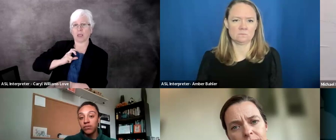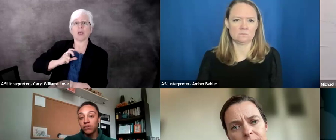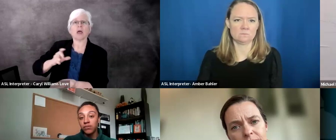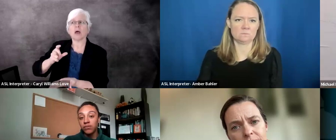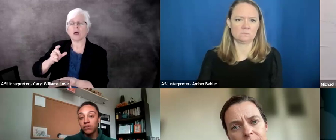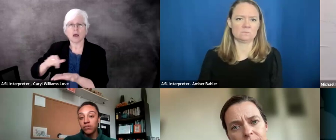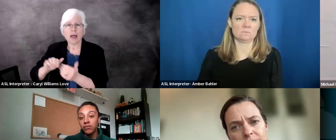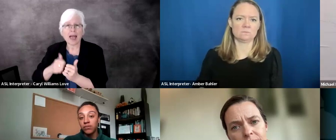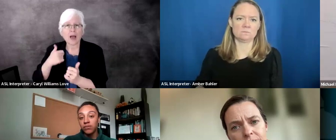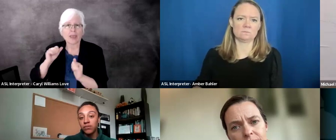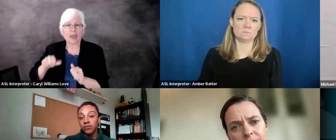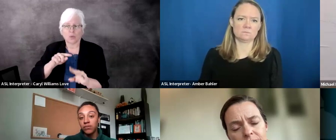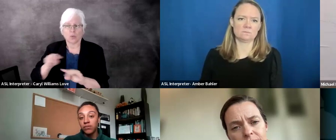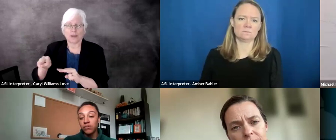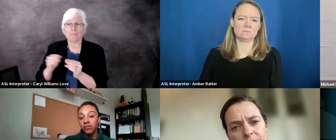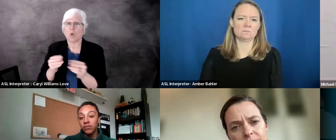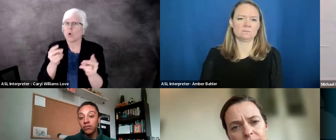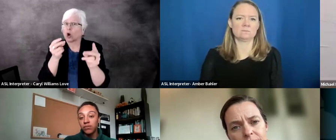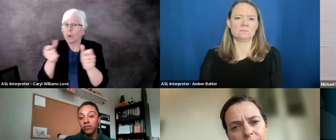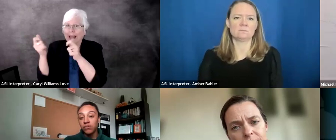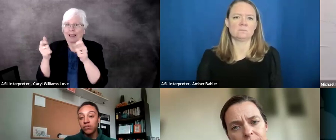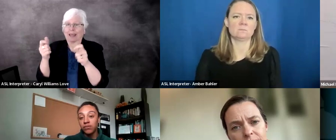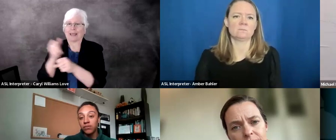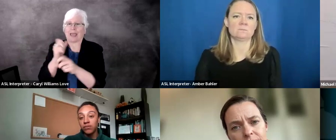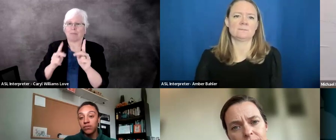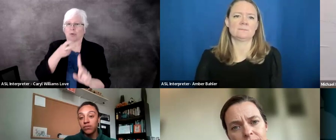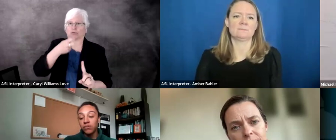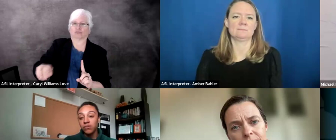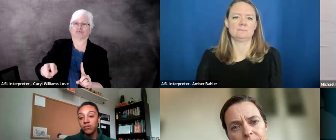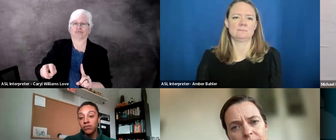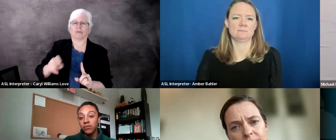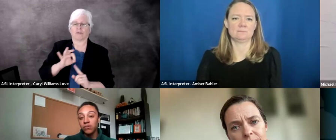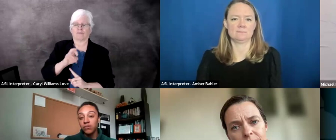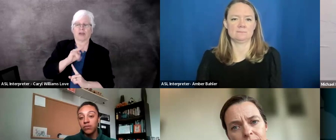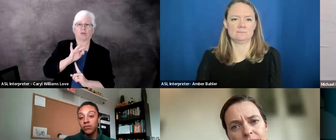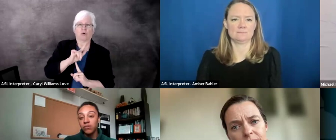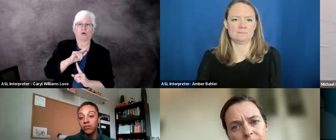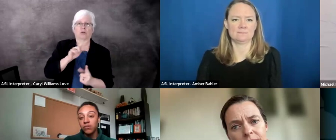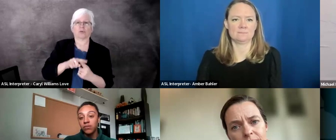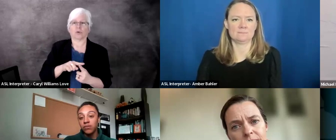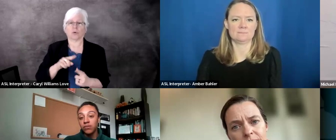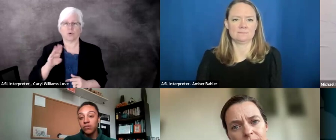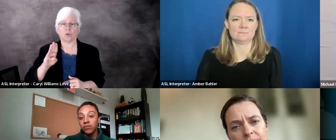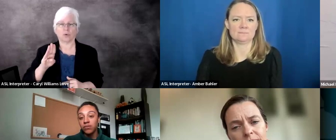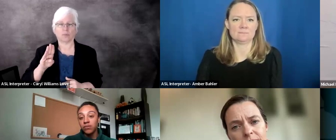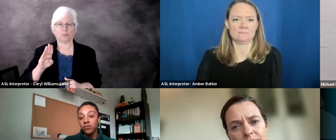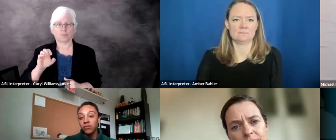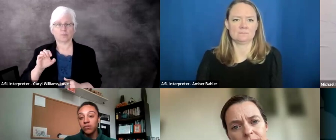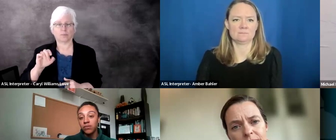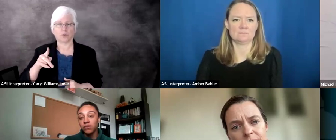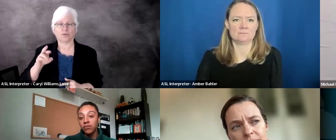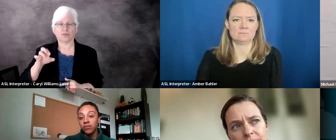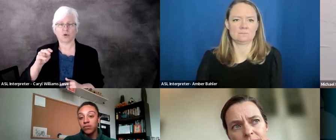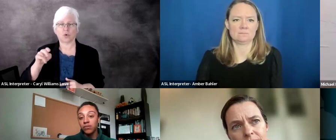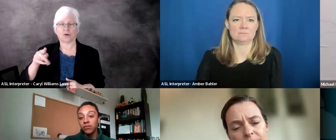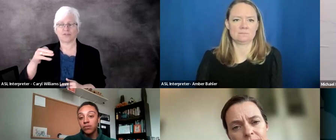can more quickly get people transitioned from fentanyl to either buprenorphine, whether that's short acting or